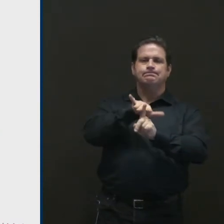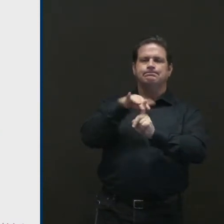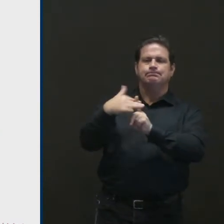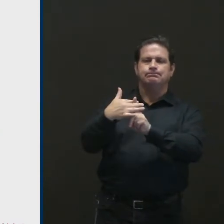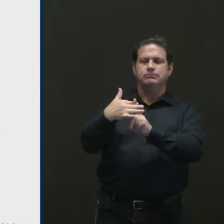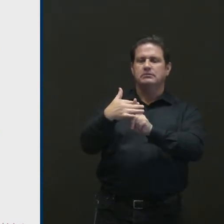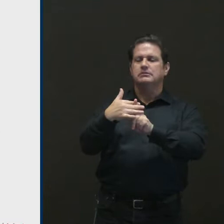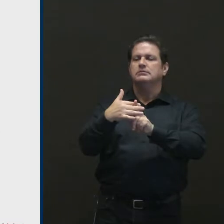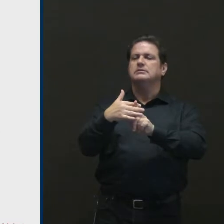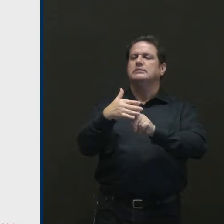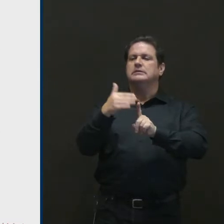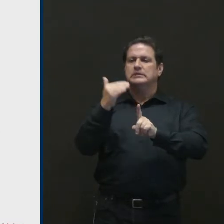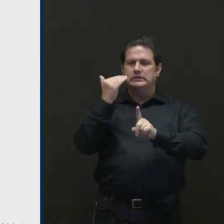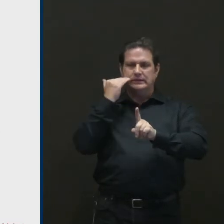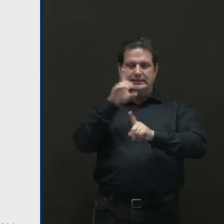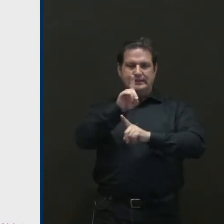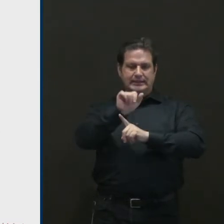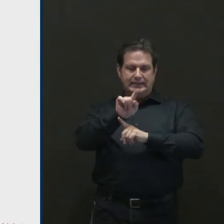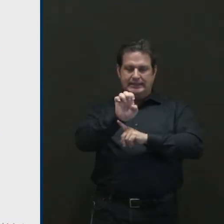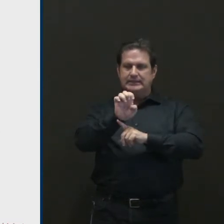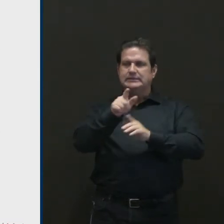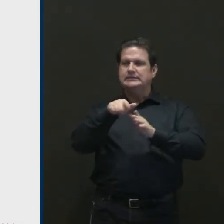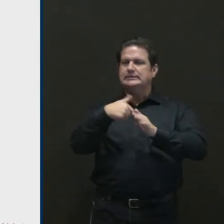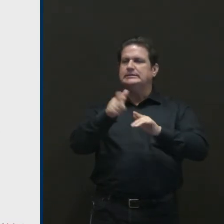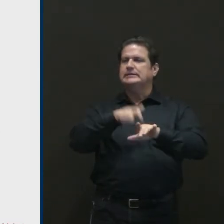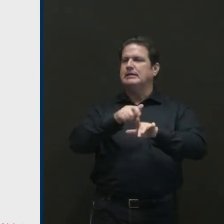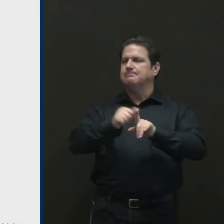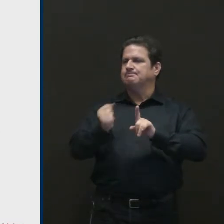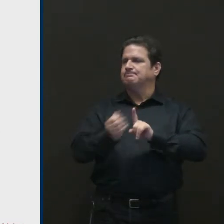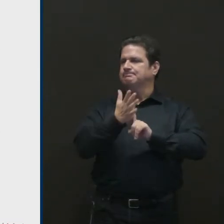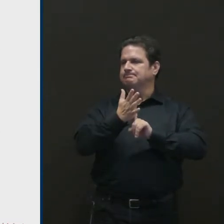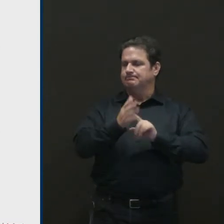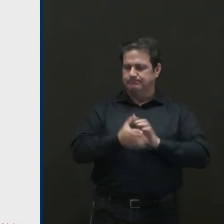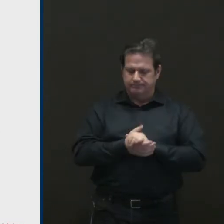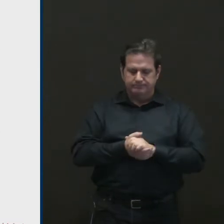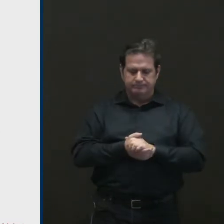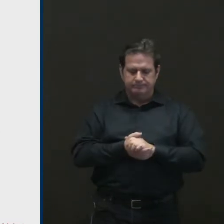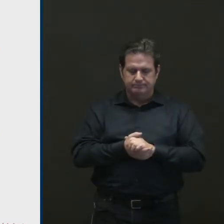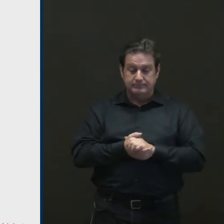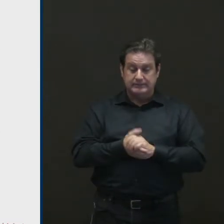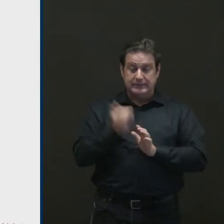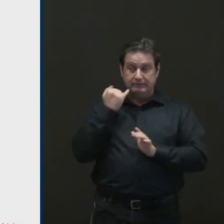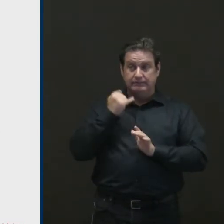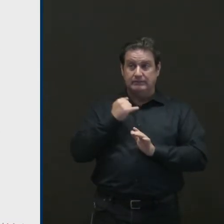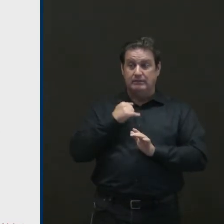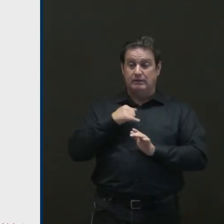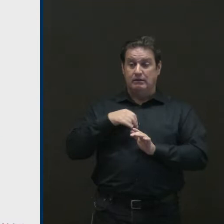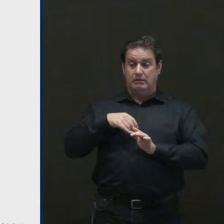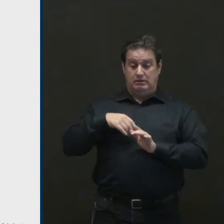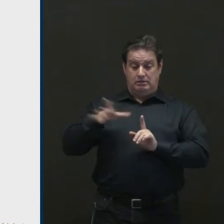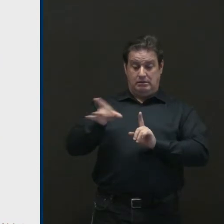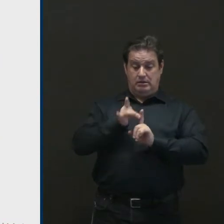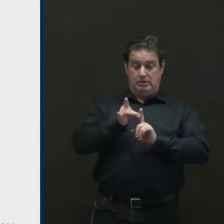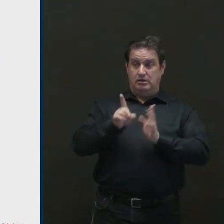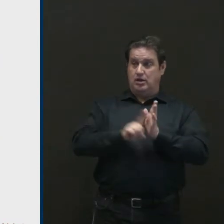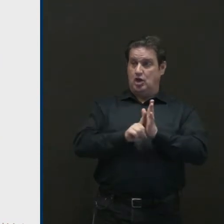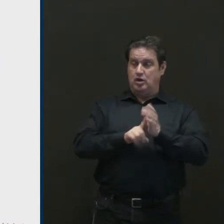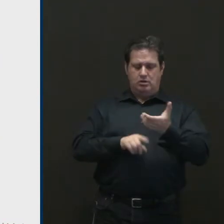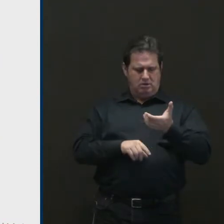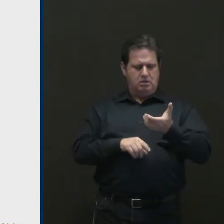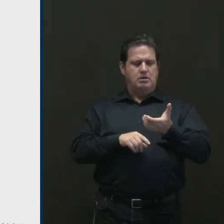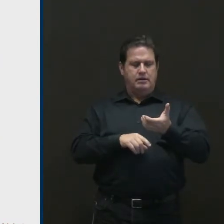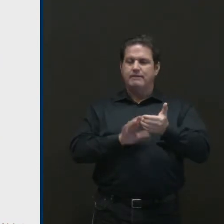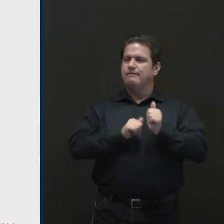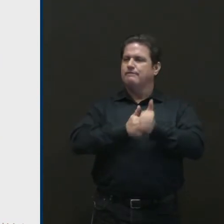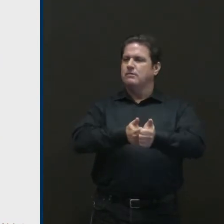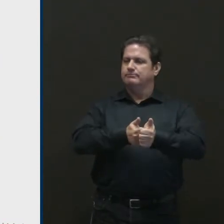taking into account the date and the duration of the exposure. If you receive an alert on your phone, it is recommended that you